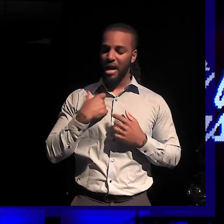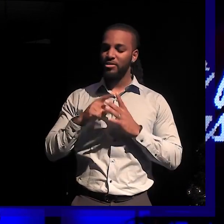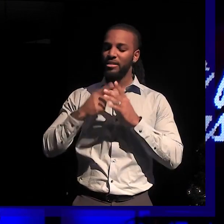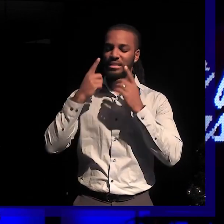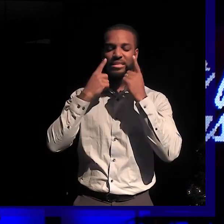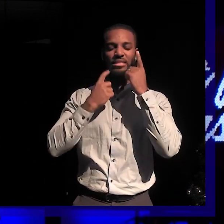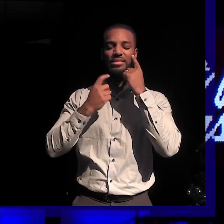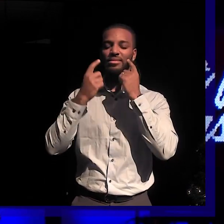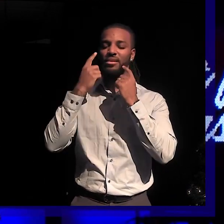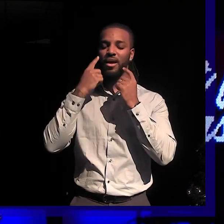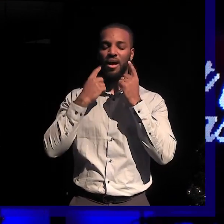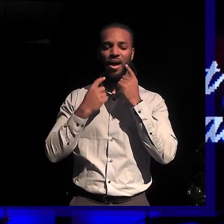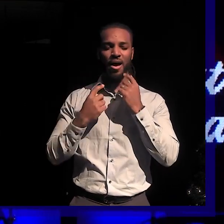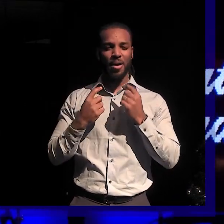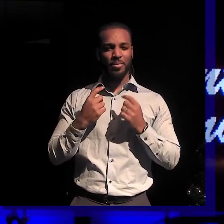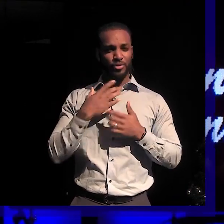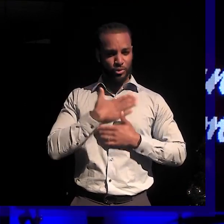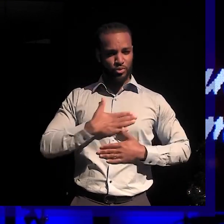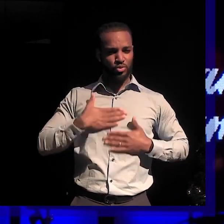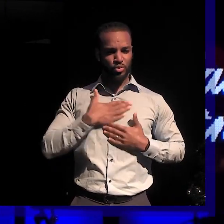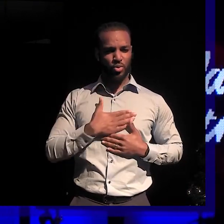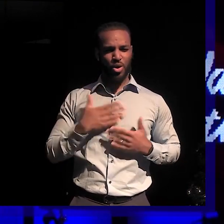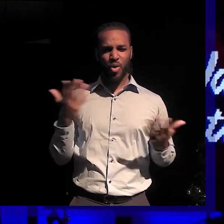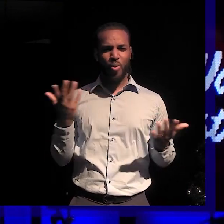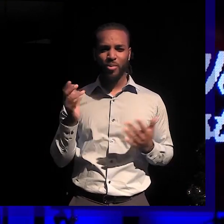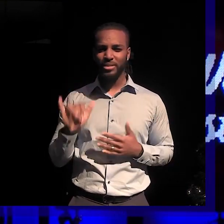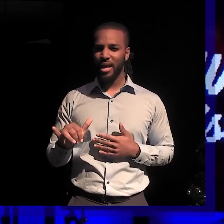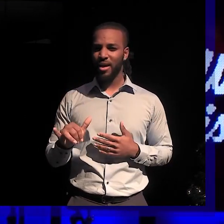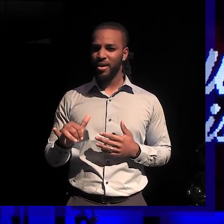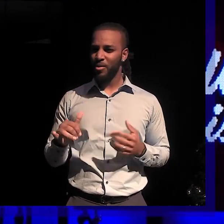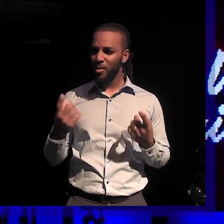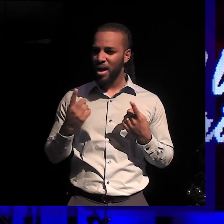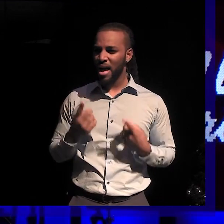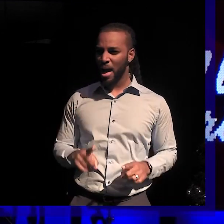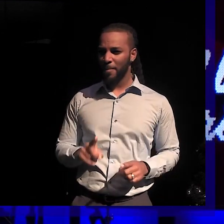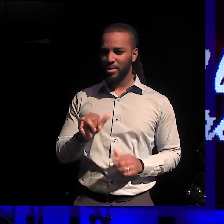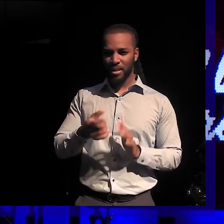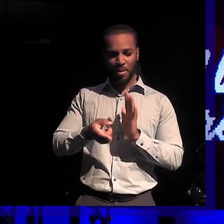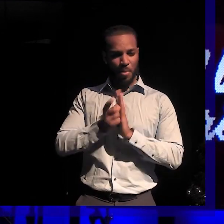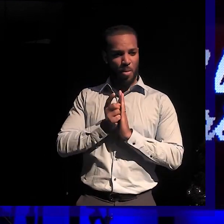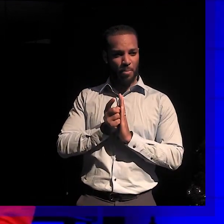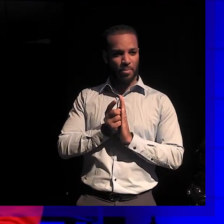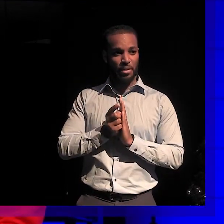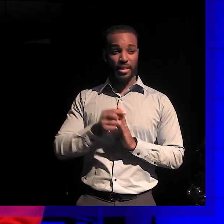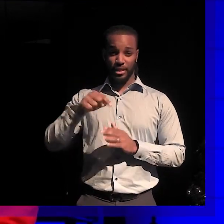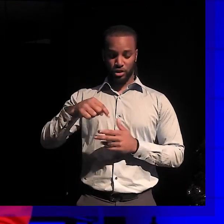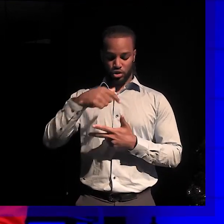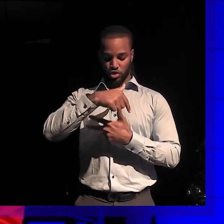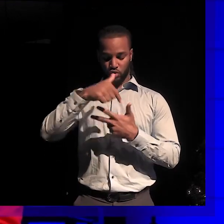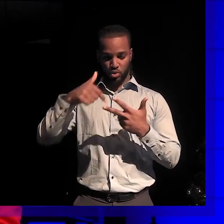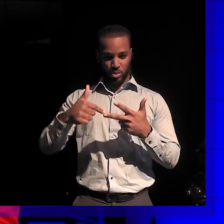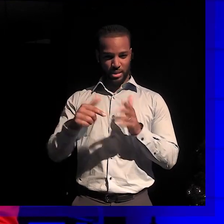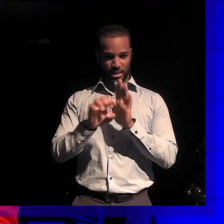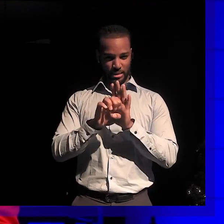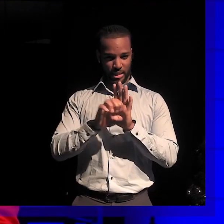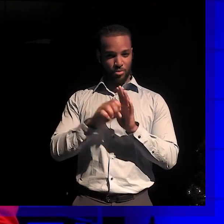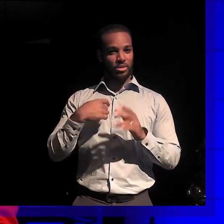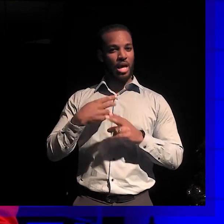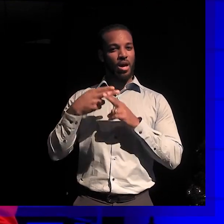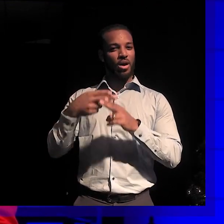of joy. What was it? What happened in that moment? These are just three examples of what I